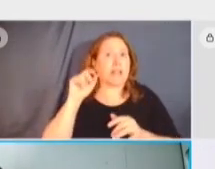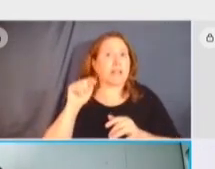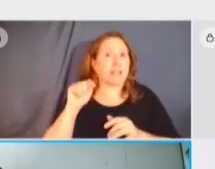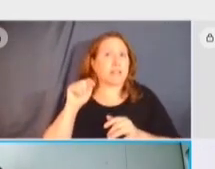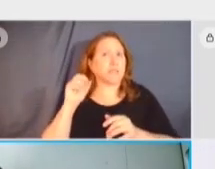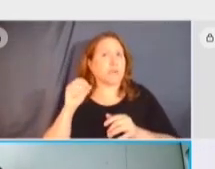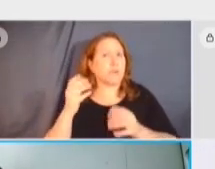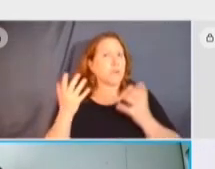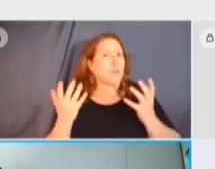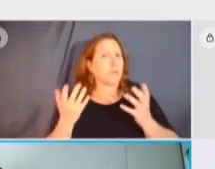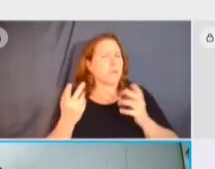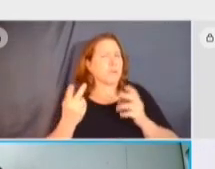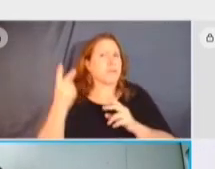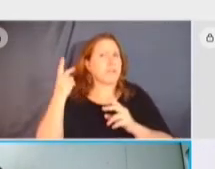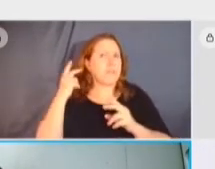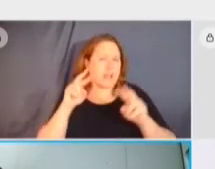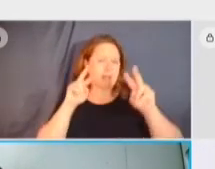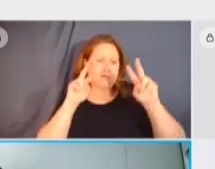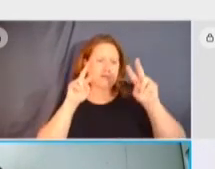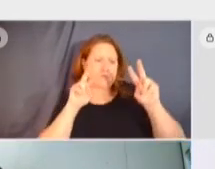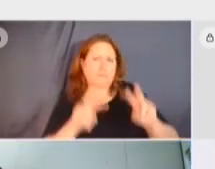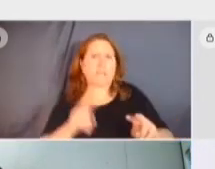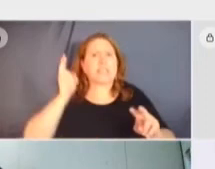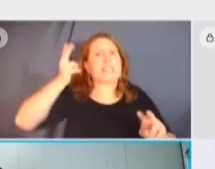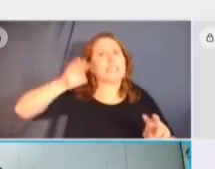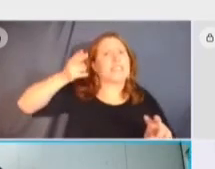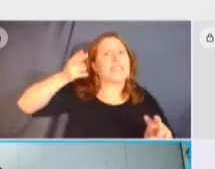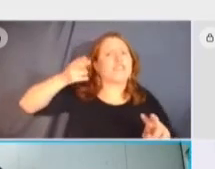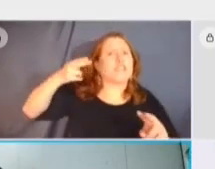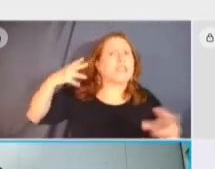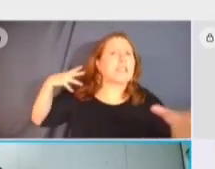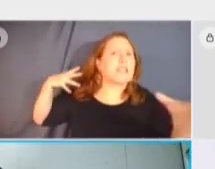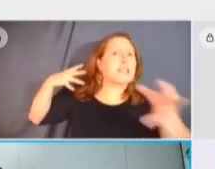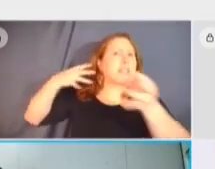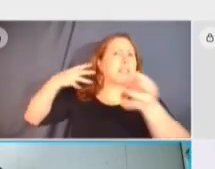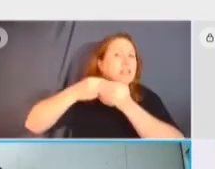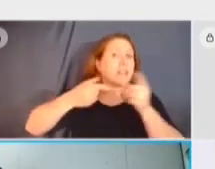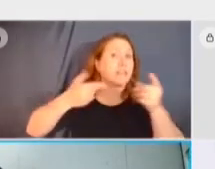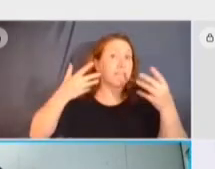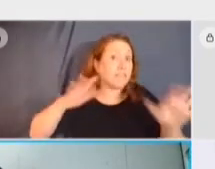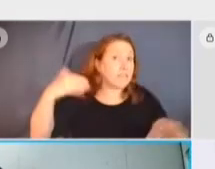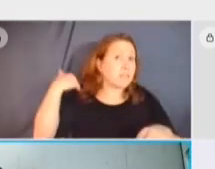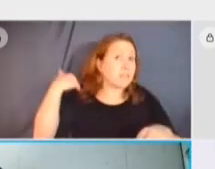that's drawn out in, I think, subdivision 2 of section H.